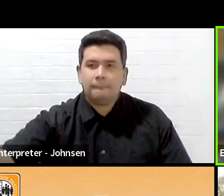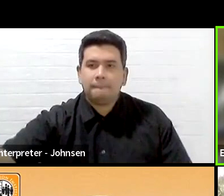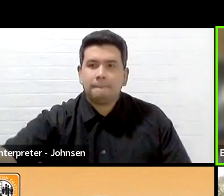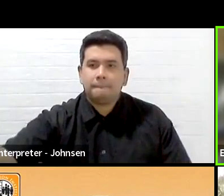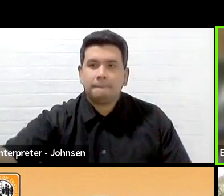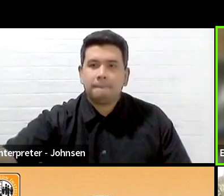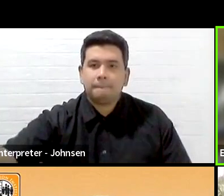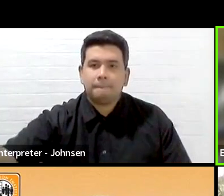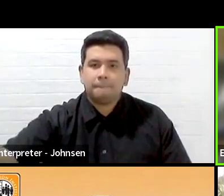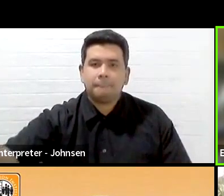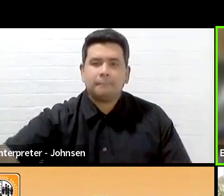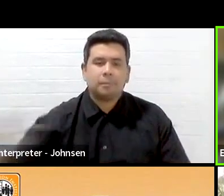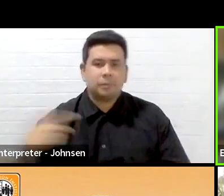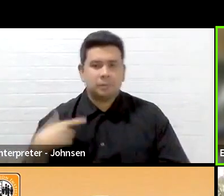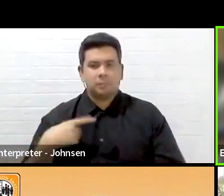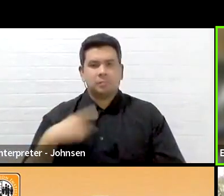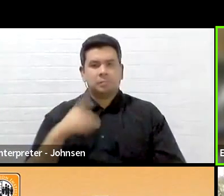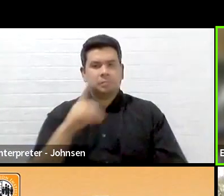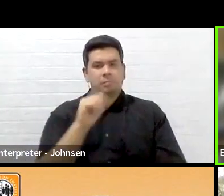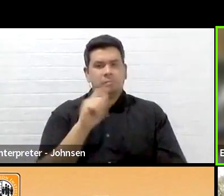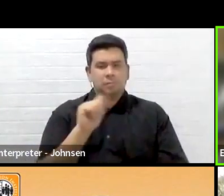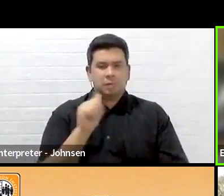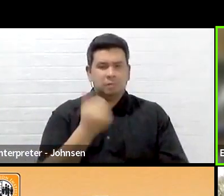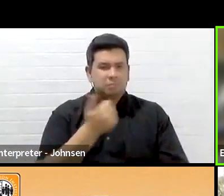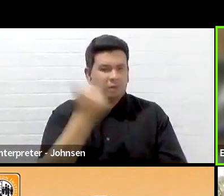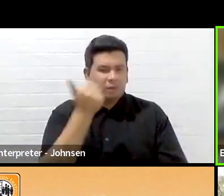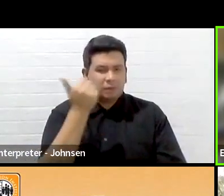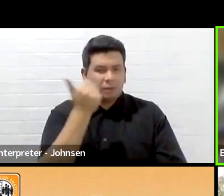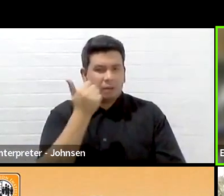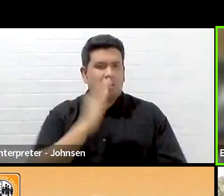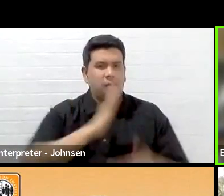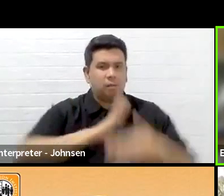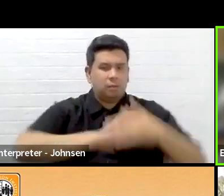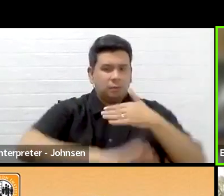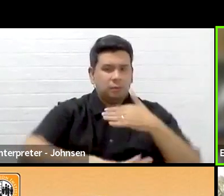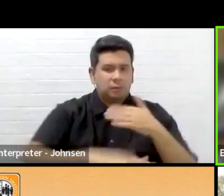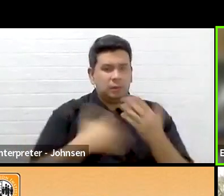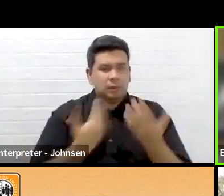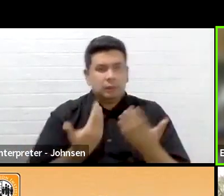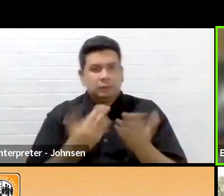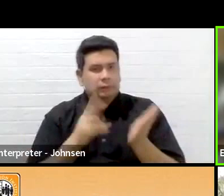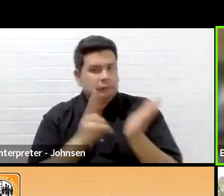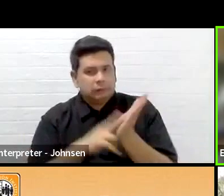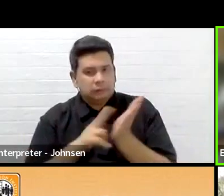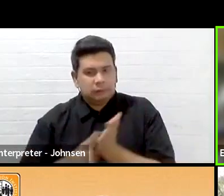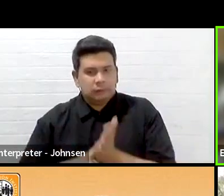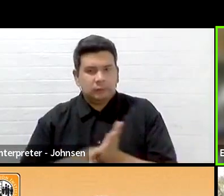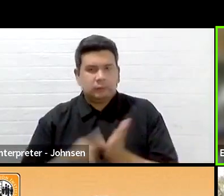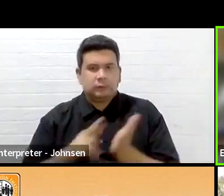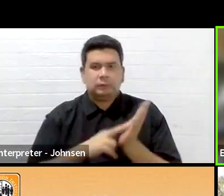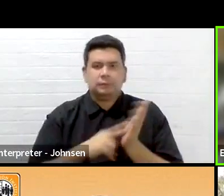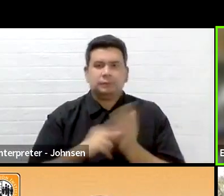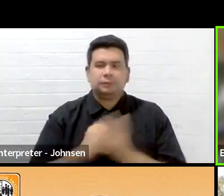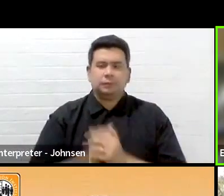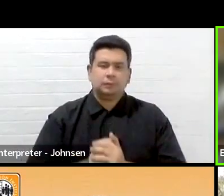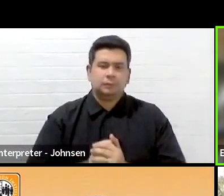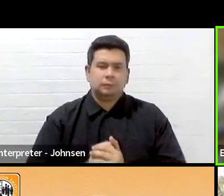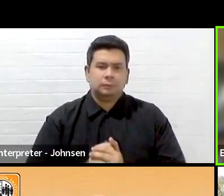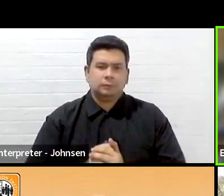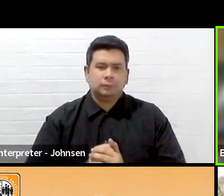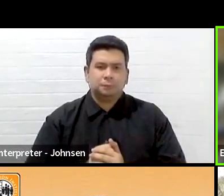sex disaggregated data from the births and deaths registration, if it's possible. And